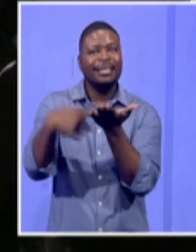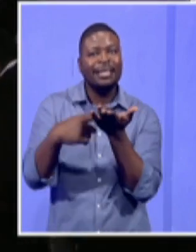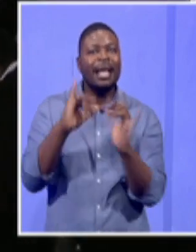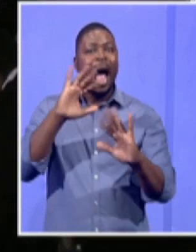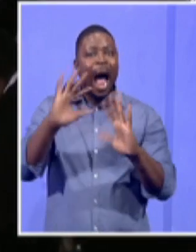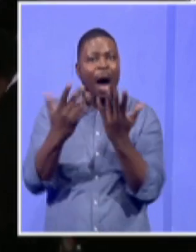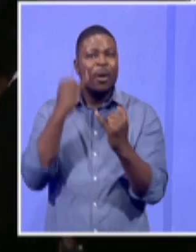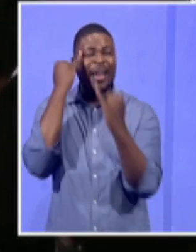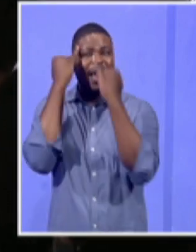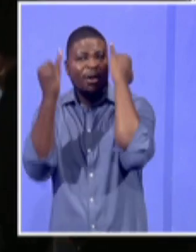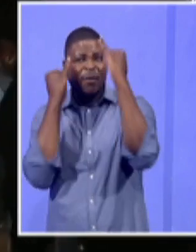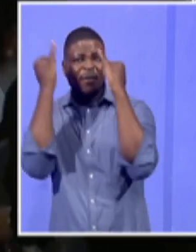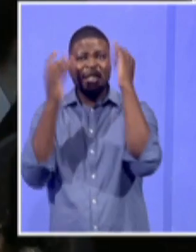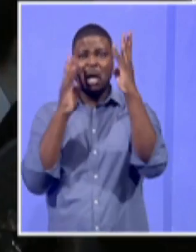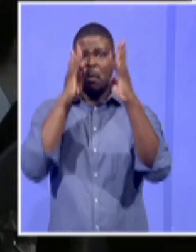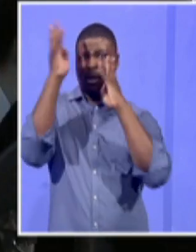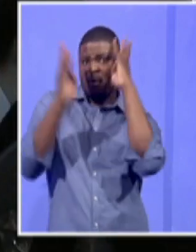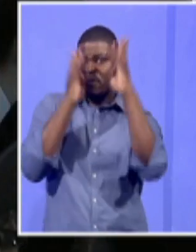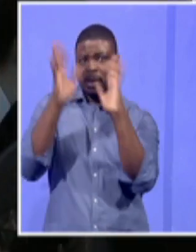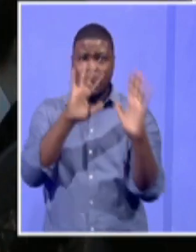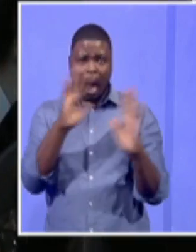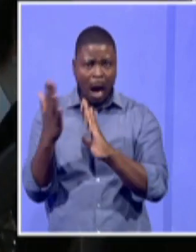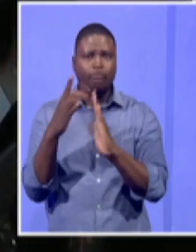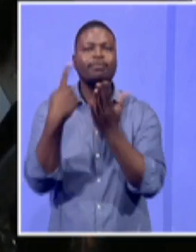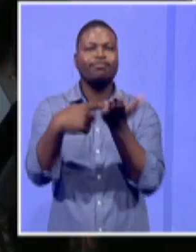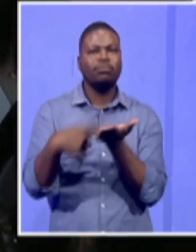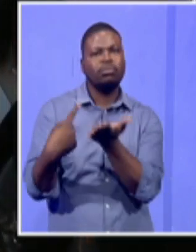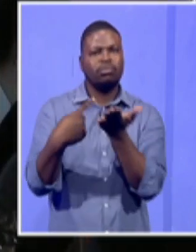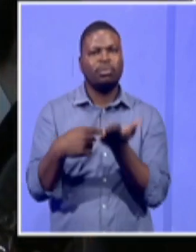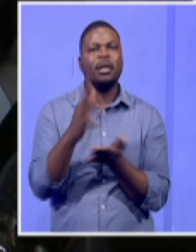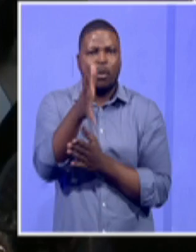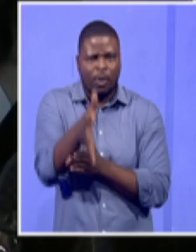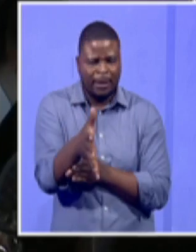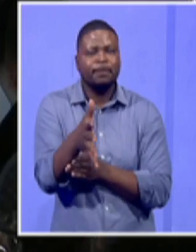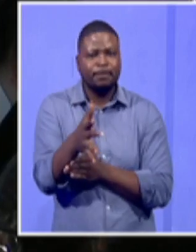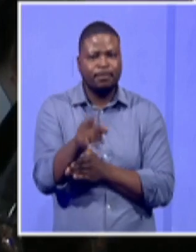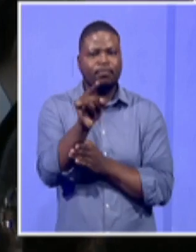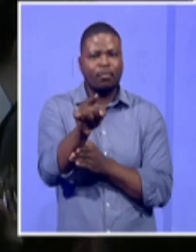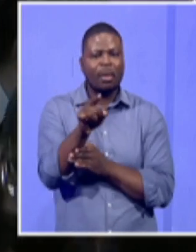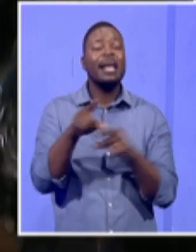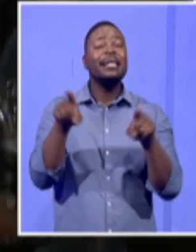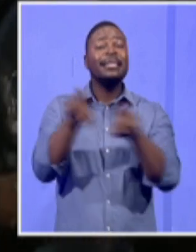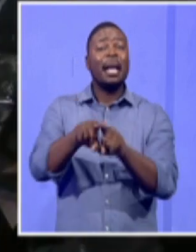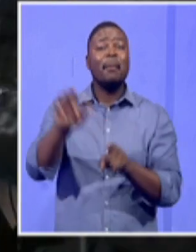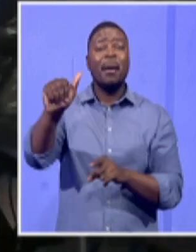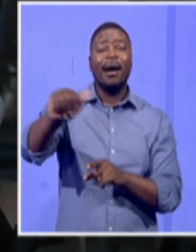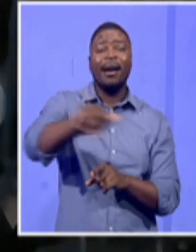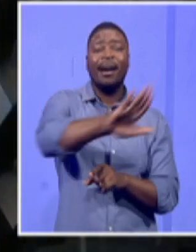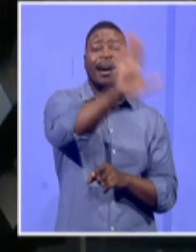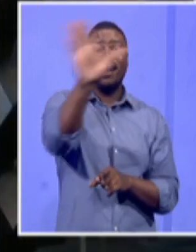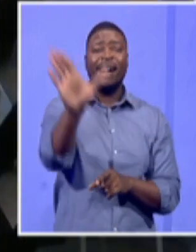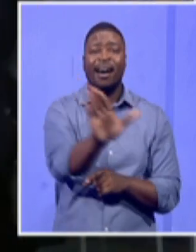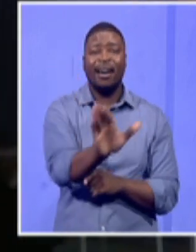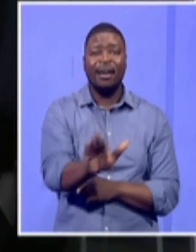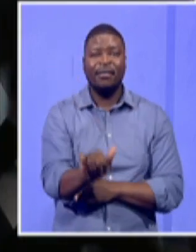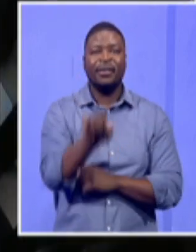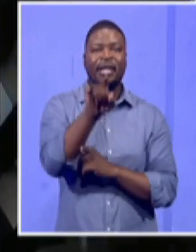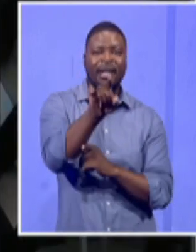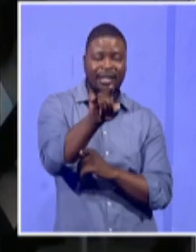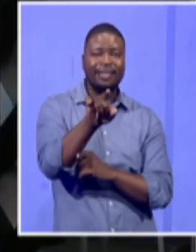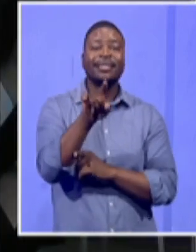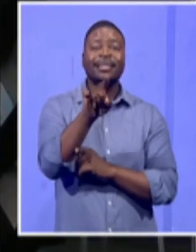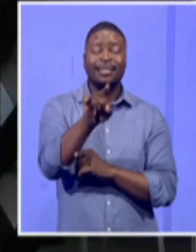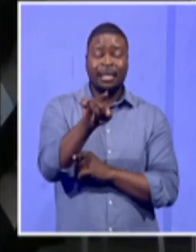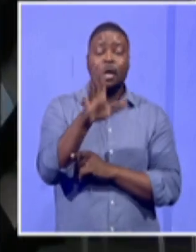services, but not just to the South African citizens, but also to the African continent as well. You may note